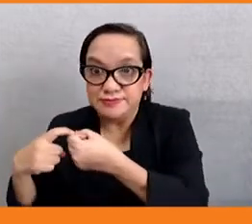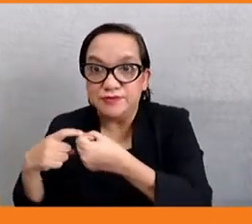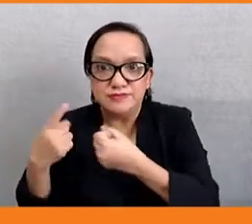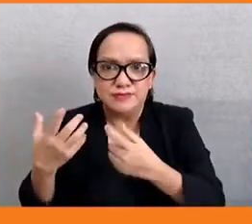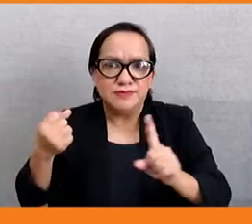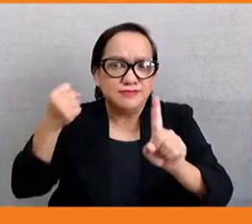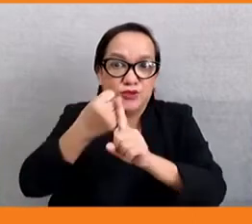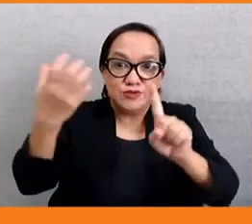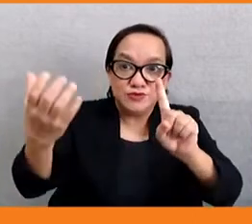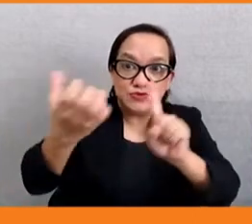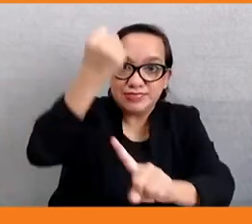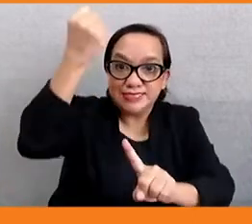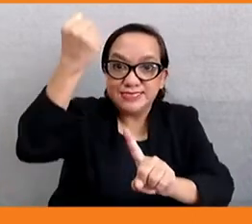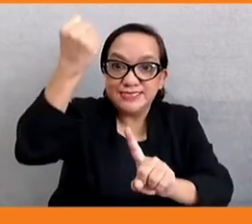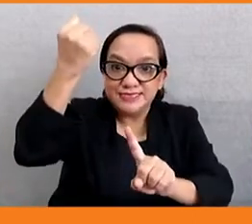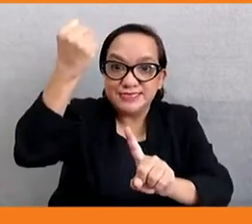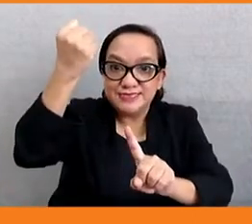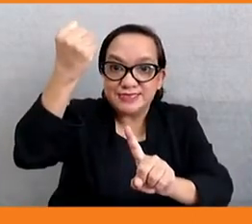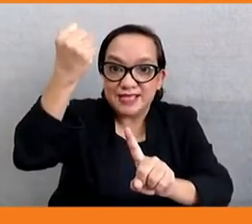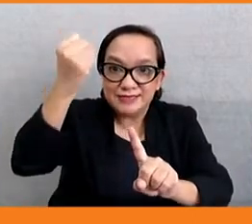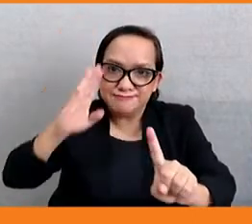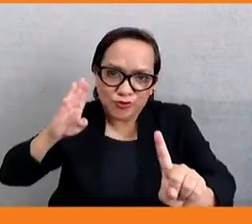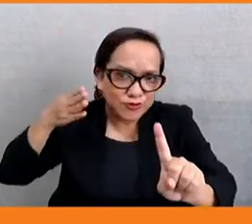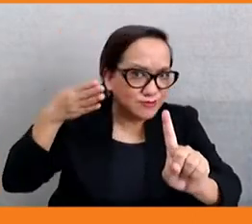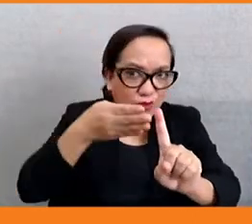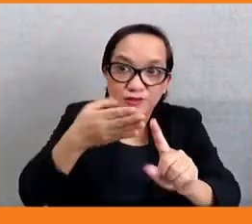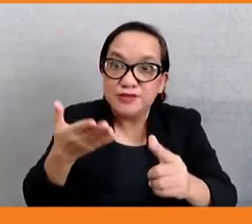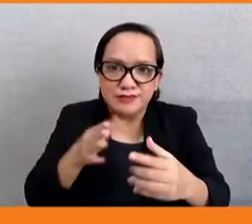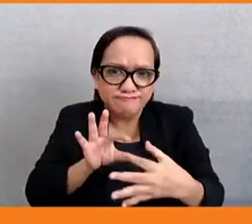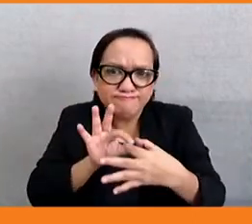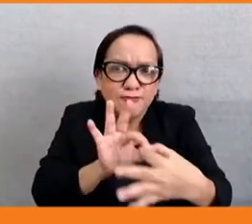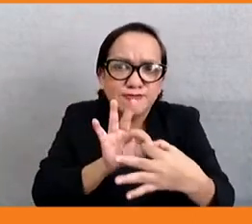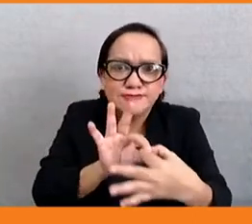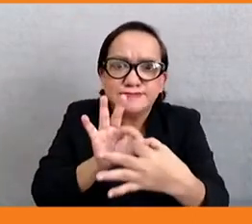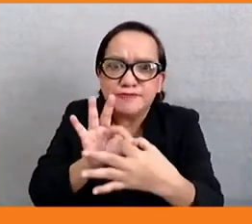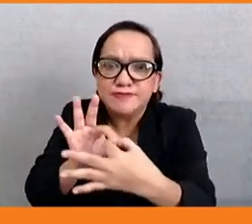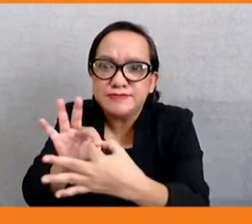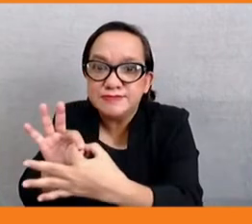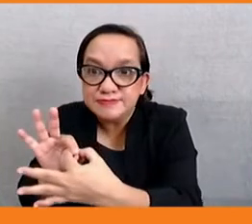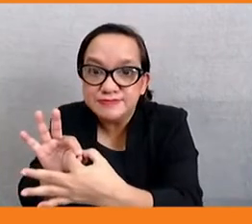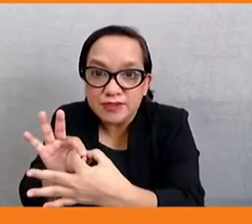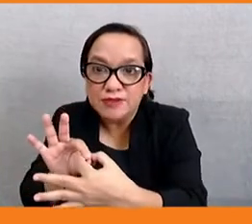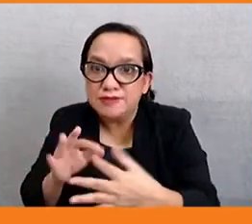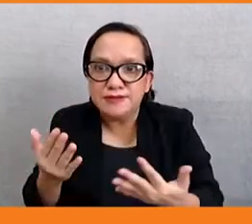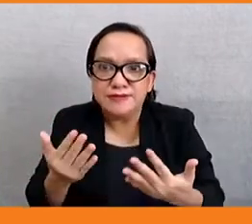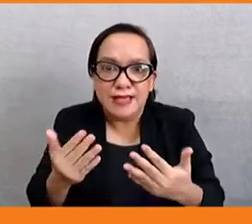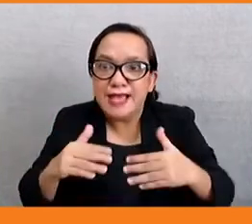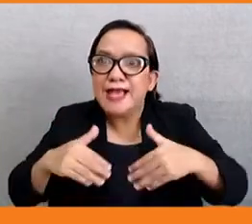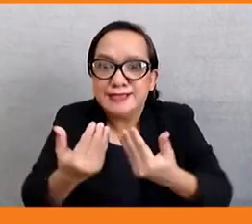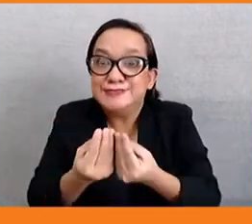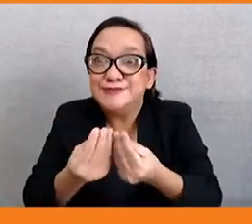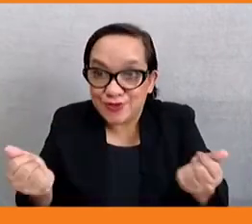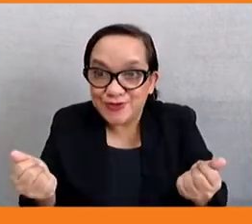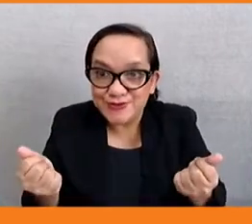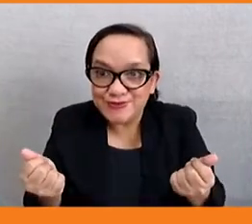to work with us as we scale up decarbonization, adaptation, and resilience investments. I